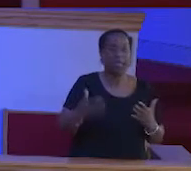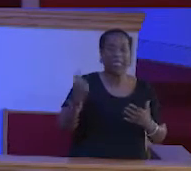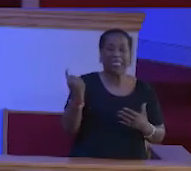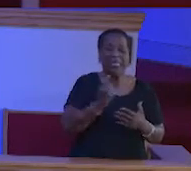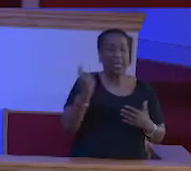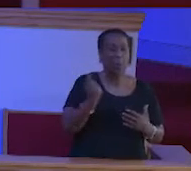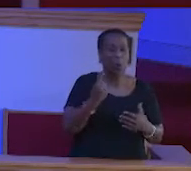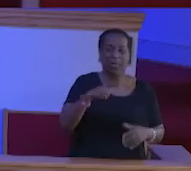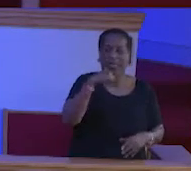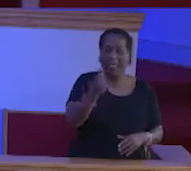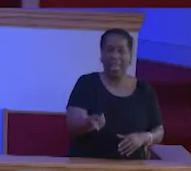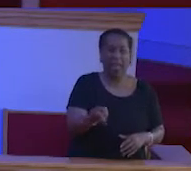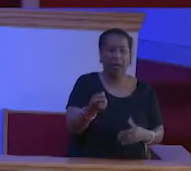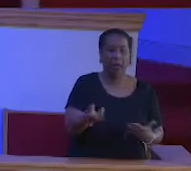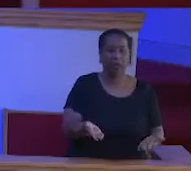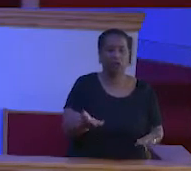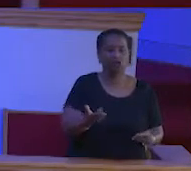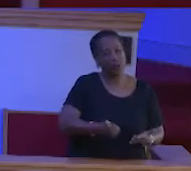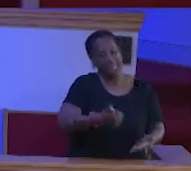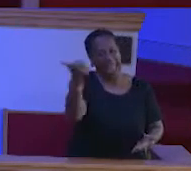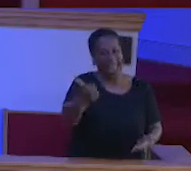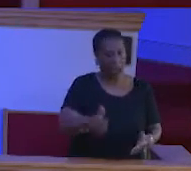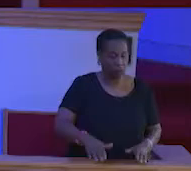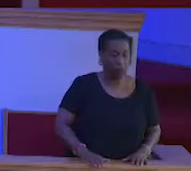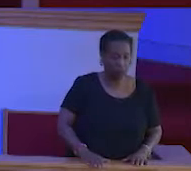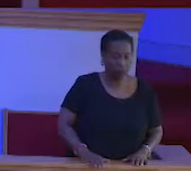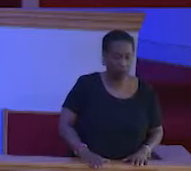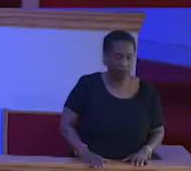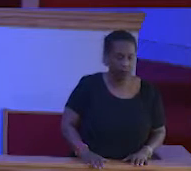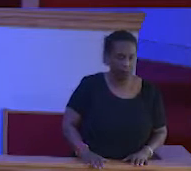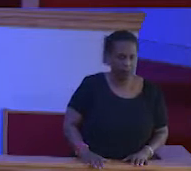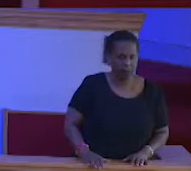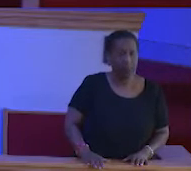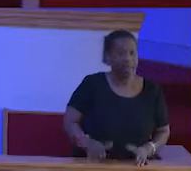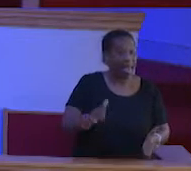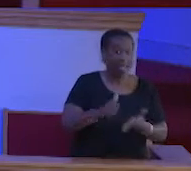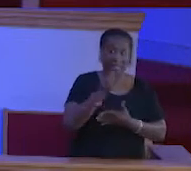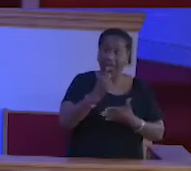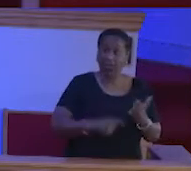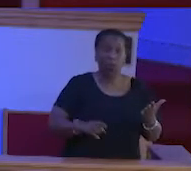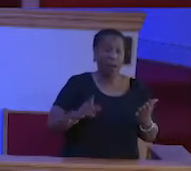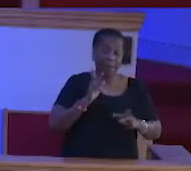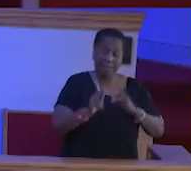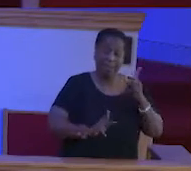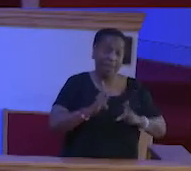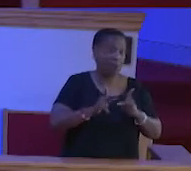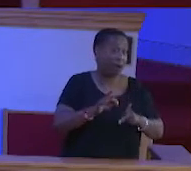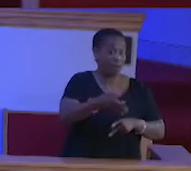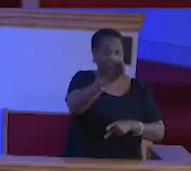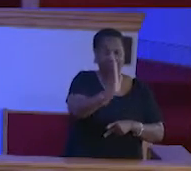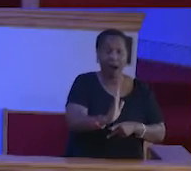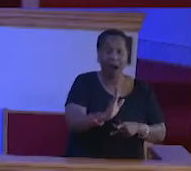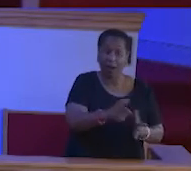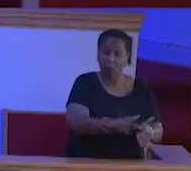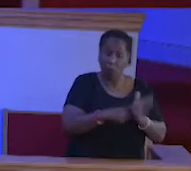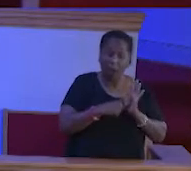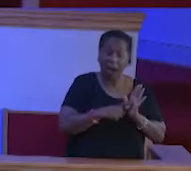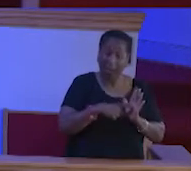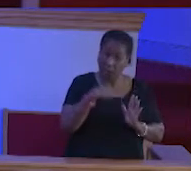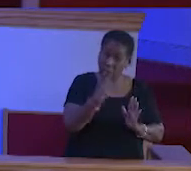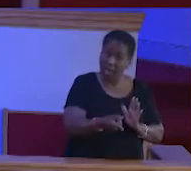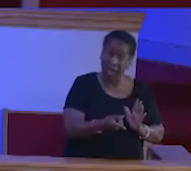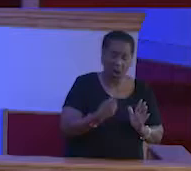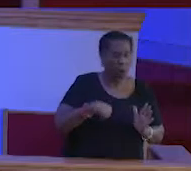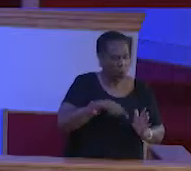somebody tells him to get out of here. And that's all that the people of God are required to do when